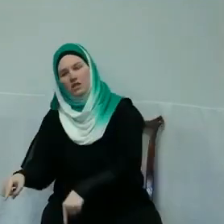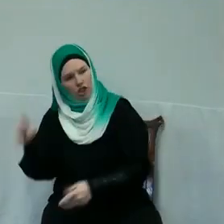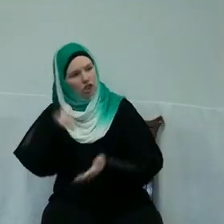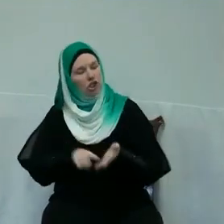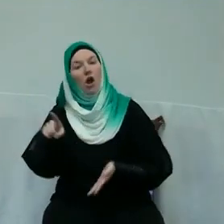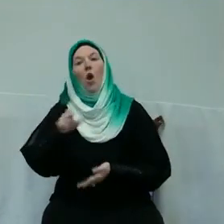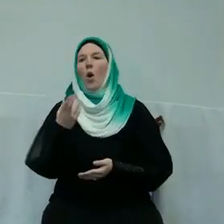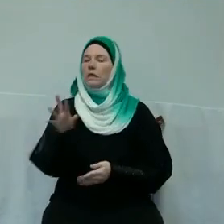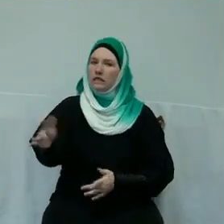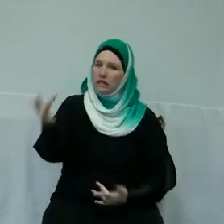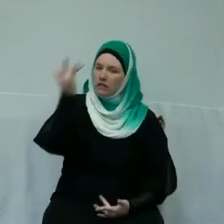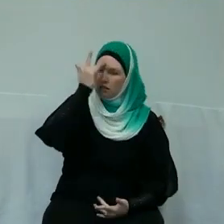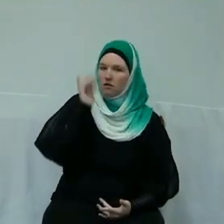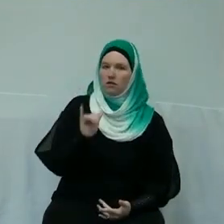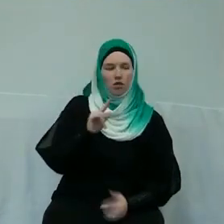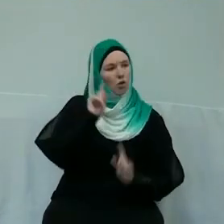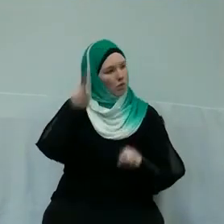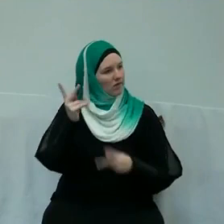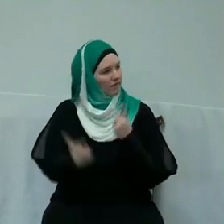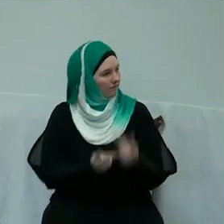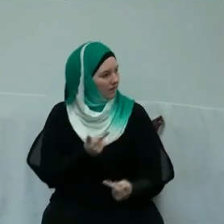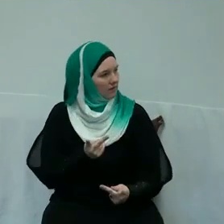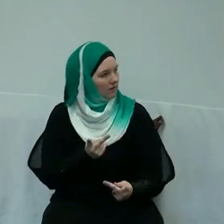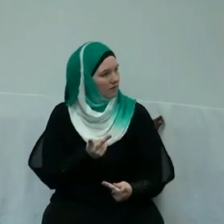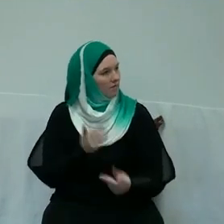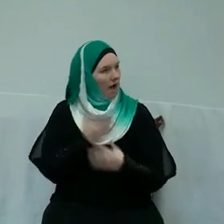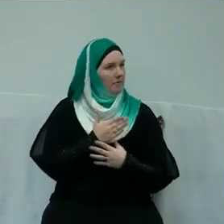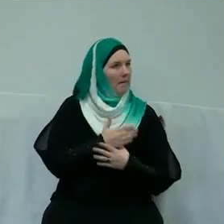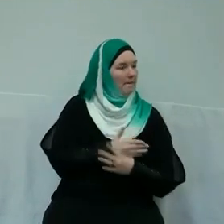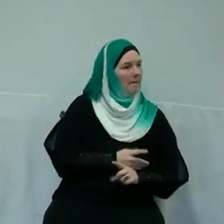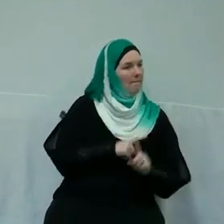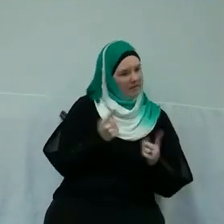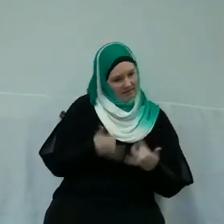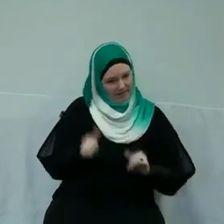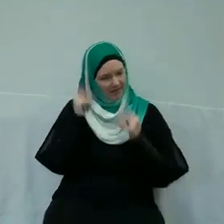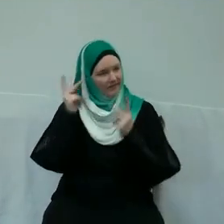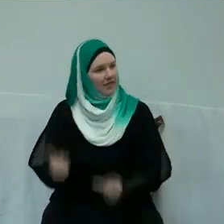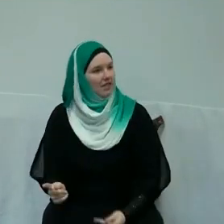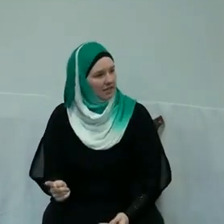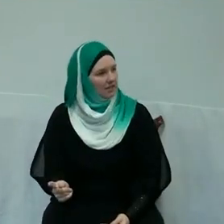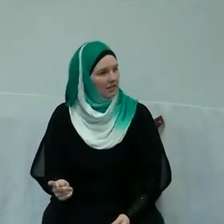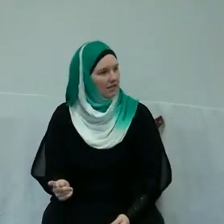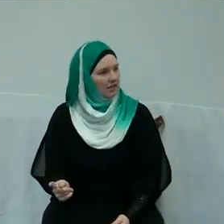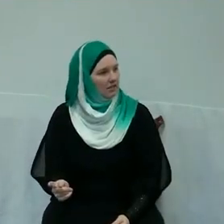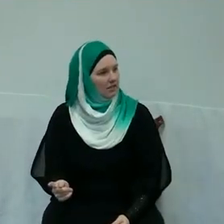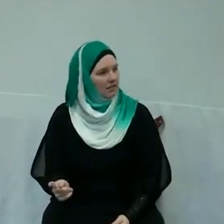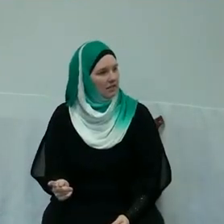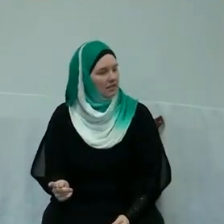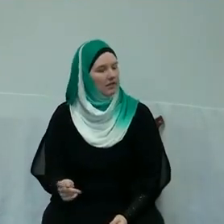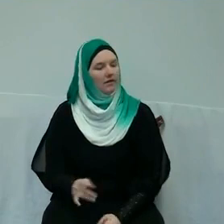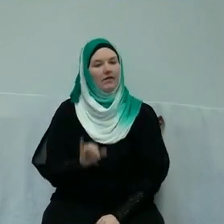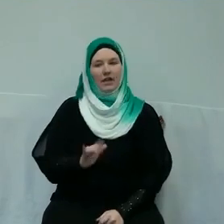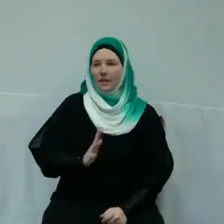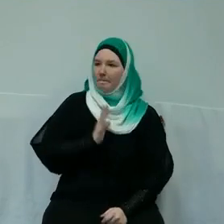sick. So he went and visited him. This is the manner. This is idfa billati hiya